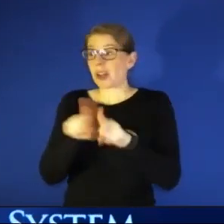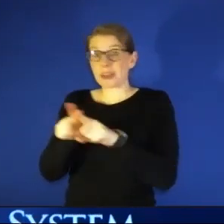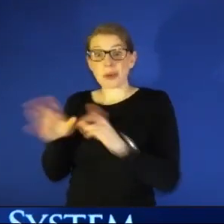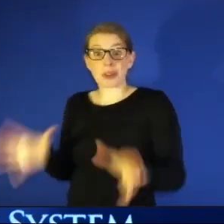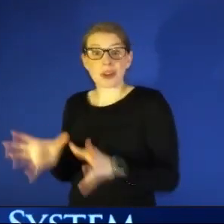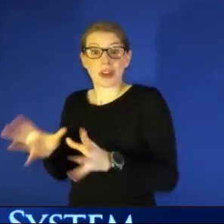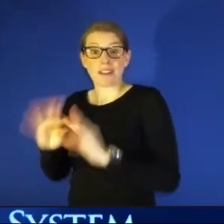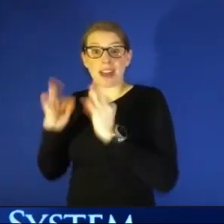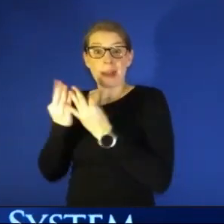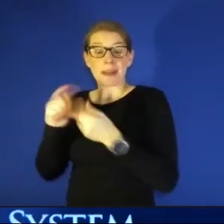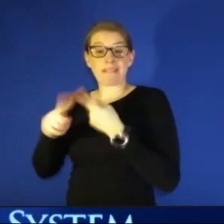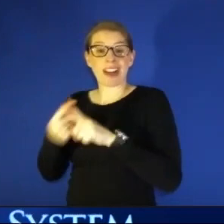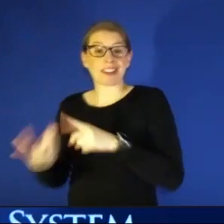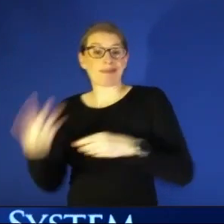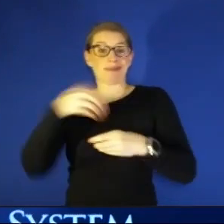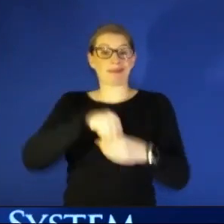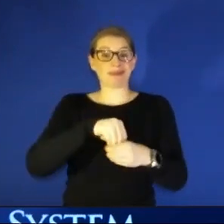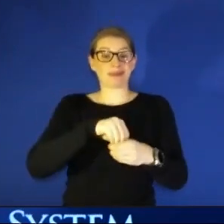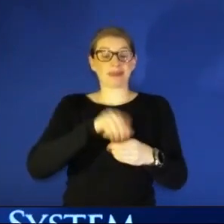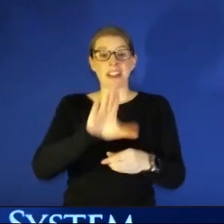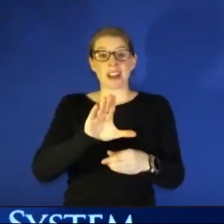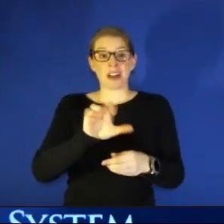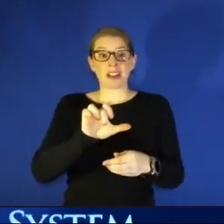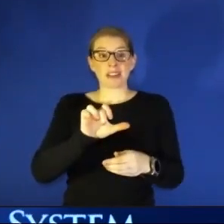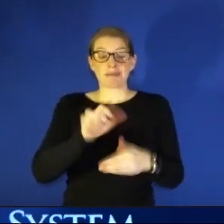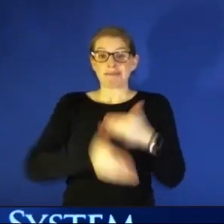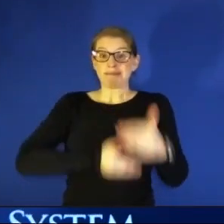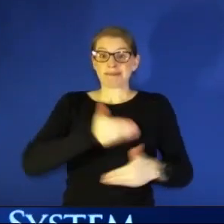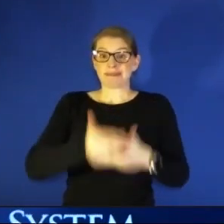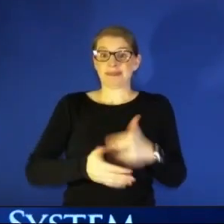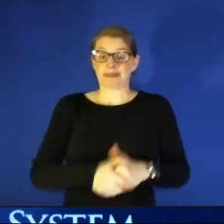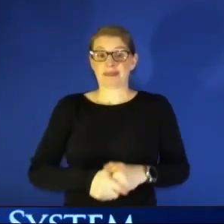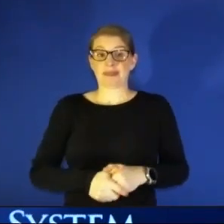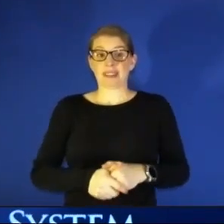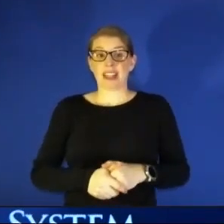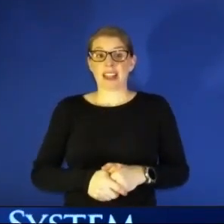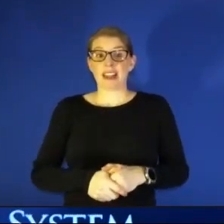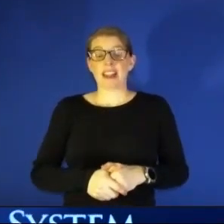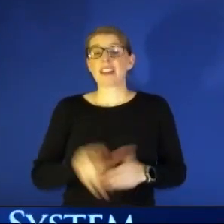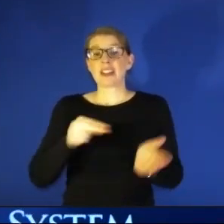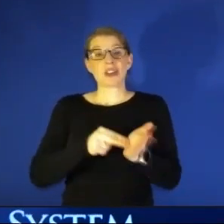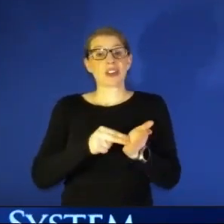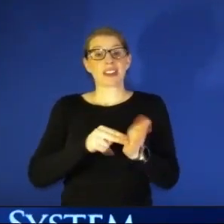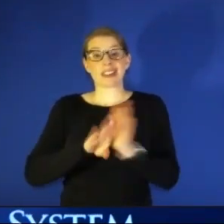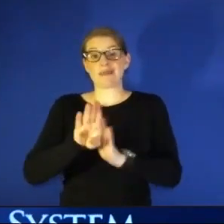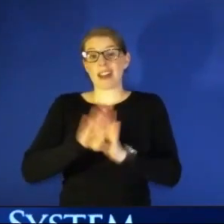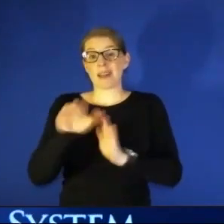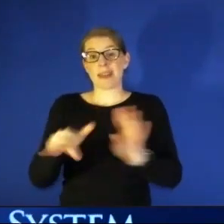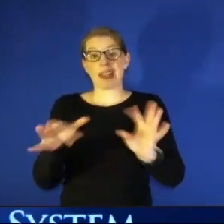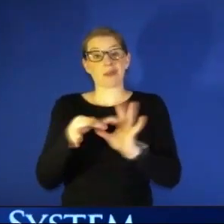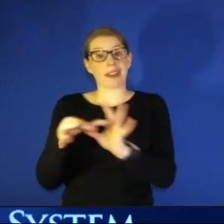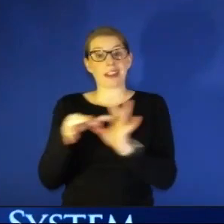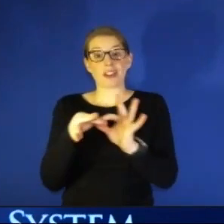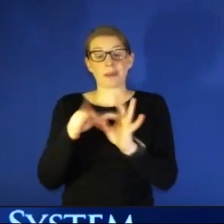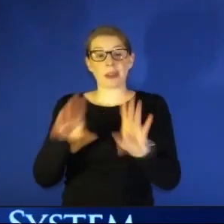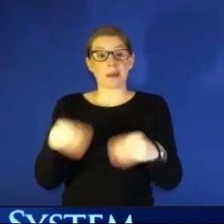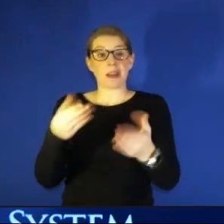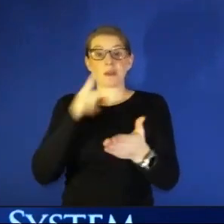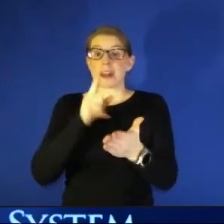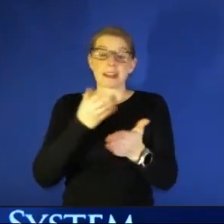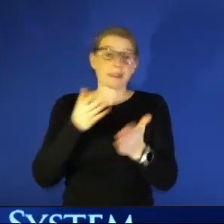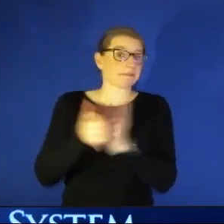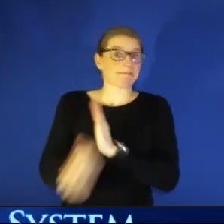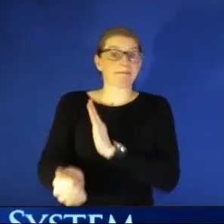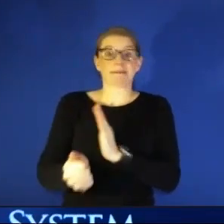be part of that experience. And I think that's what makes it special here. Nurses form those relationships and give really, really skilled care, and they're